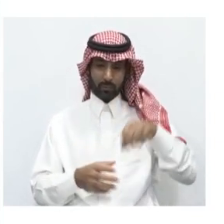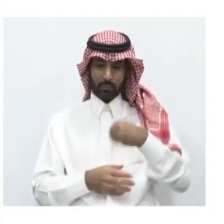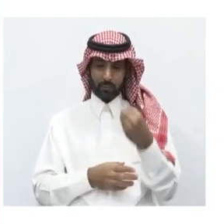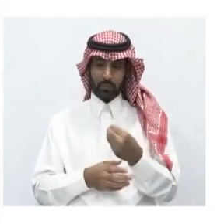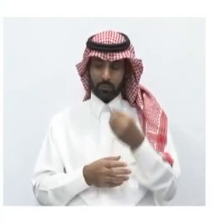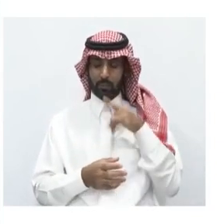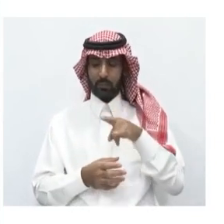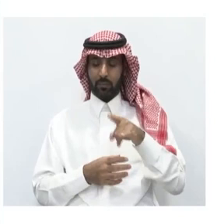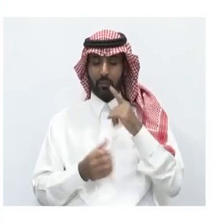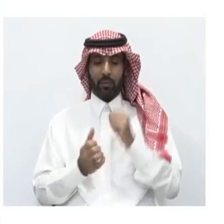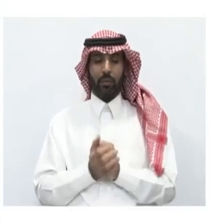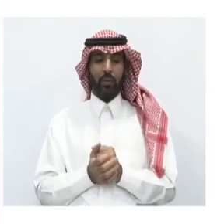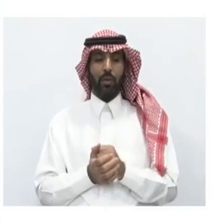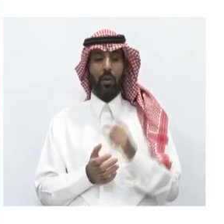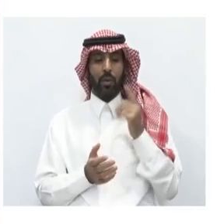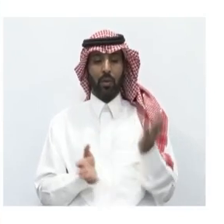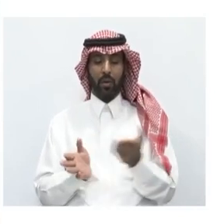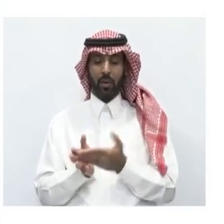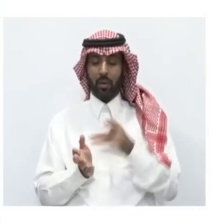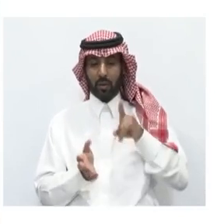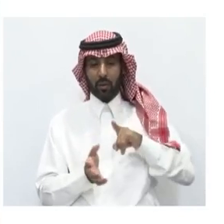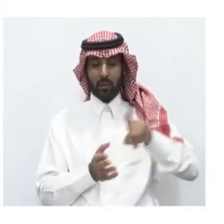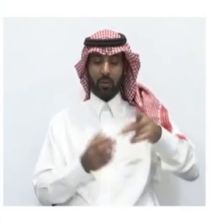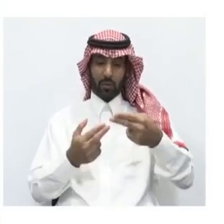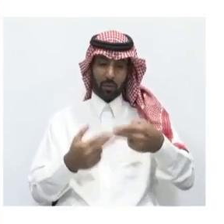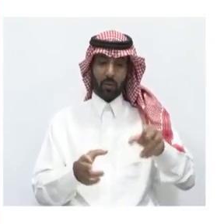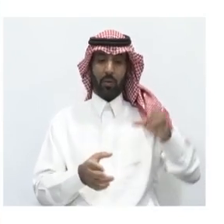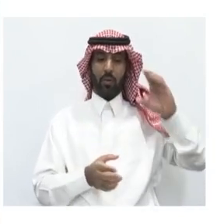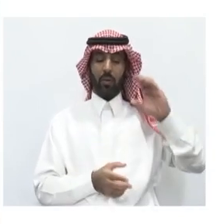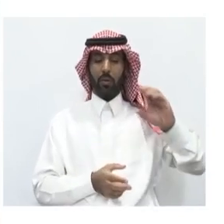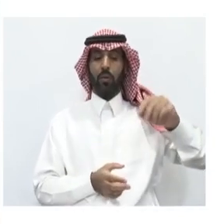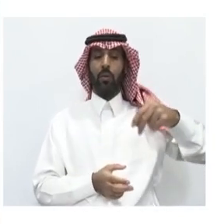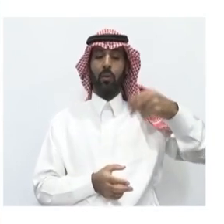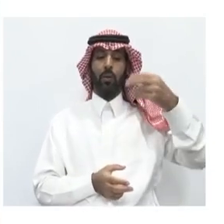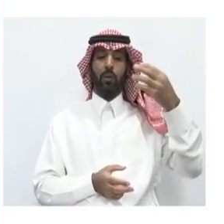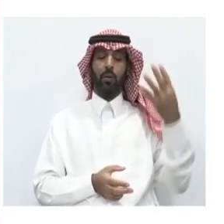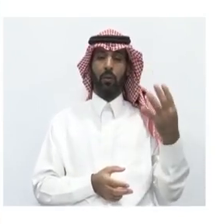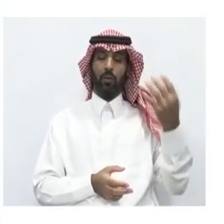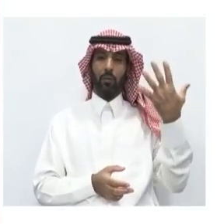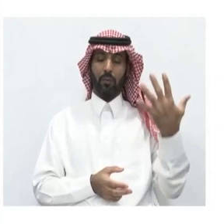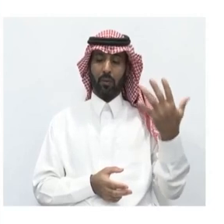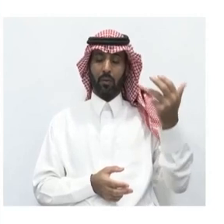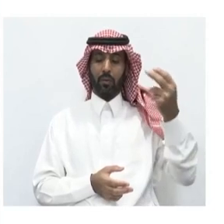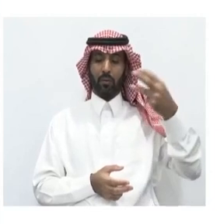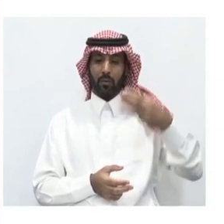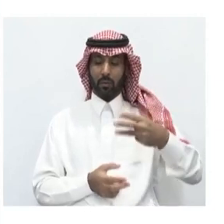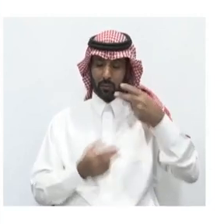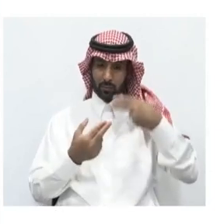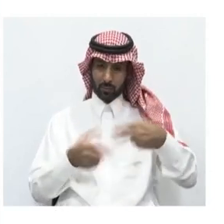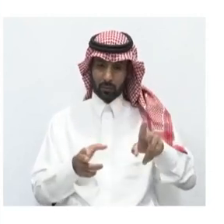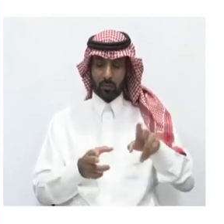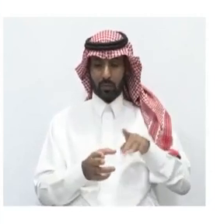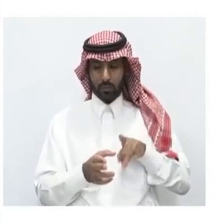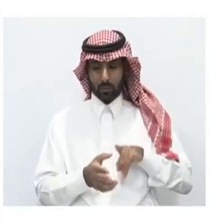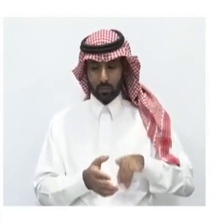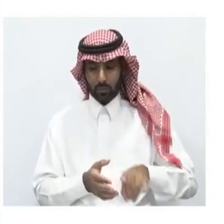Flight C458 is ready for takeoff. Please ensure your seat belts are fastened and your seats are in the upright position.